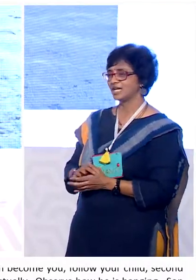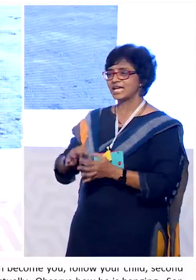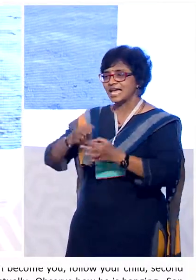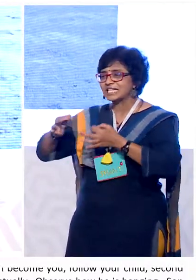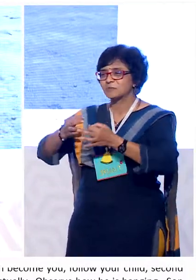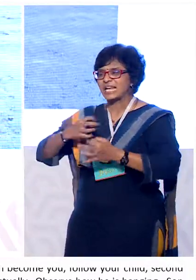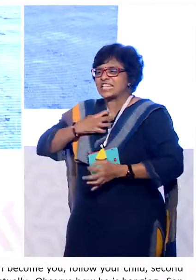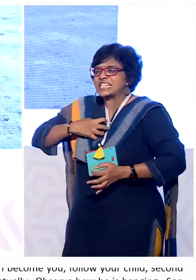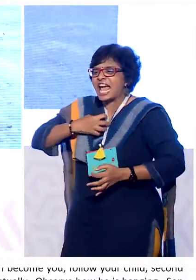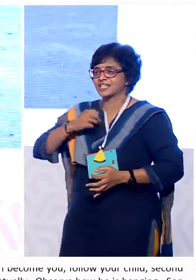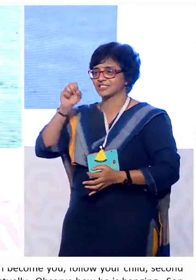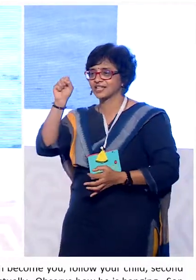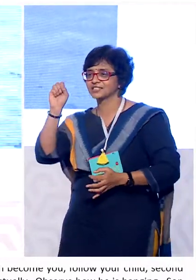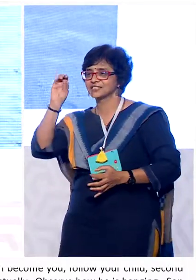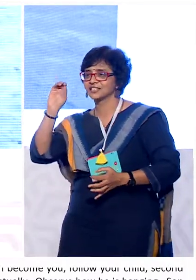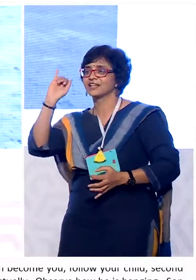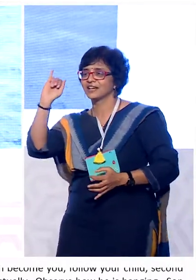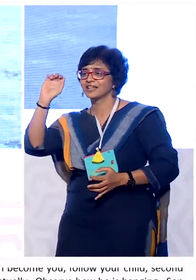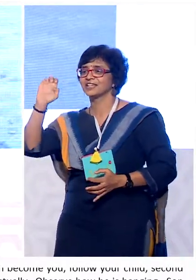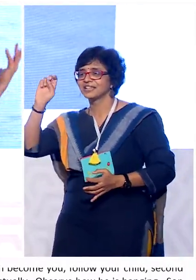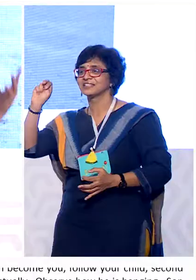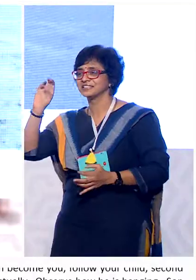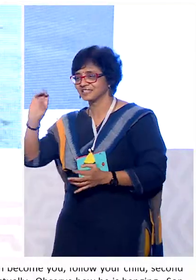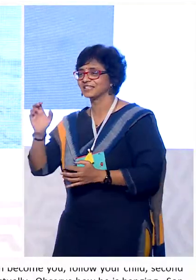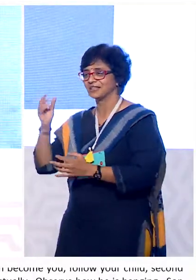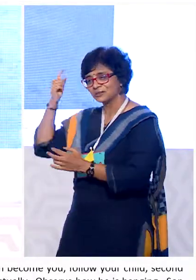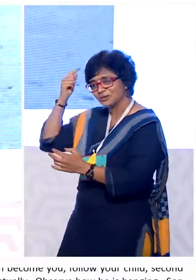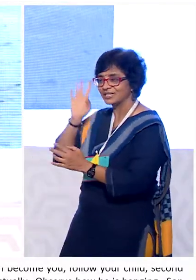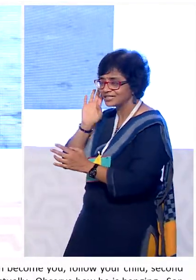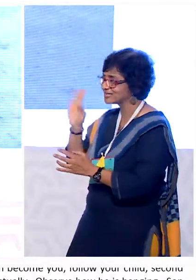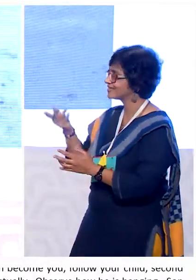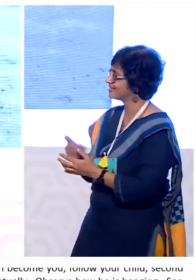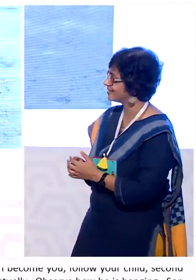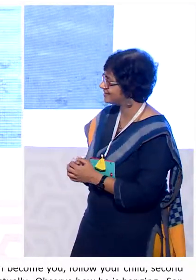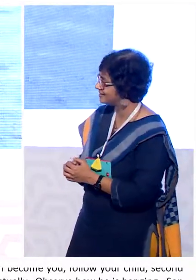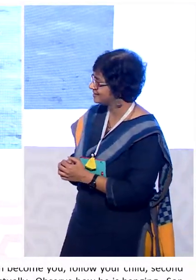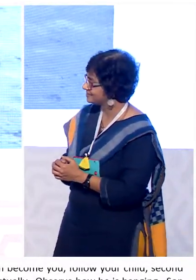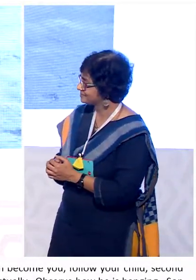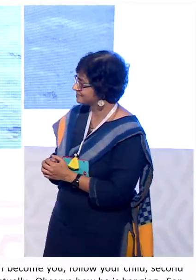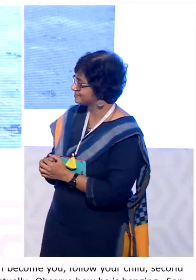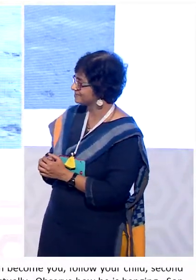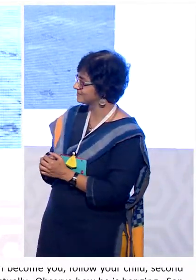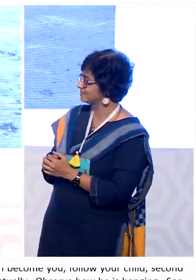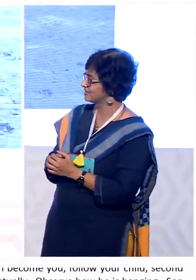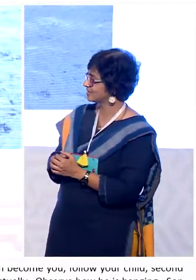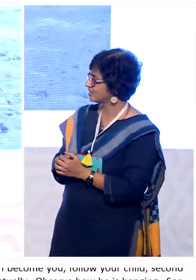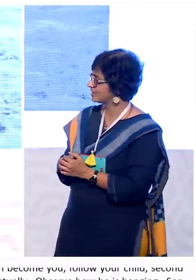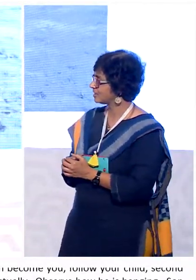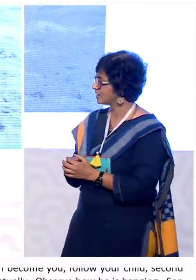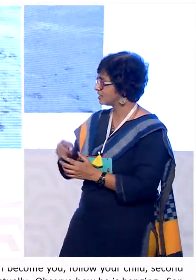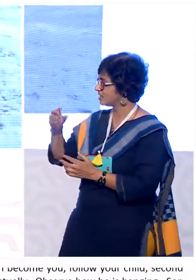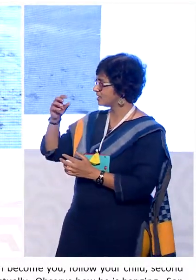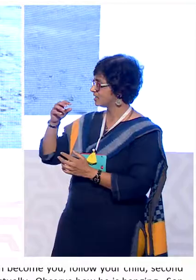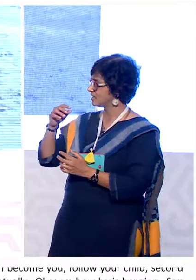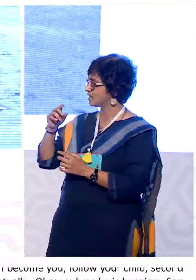the Leonardo da Vinci of Eastern Europe, who discovered kind of everything, it seems, if you Google him. These are big neurons,